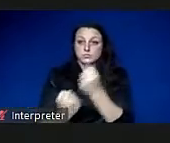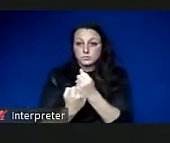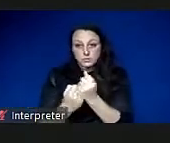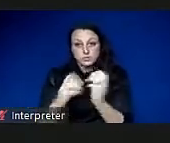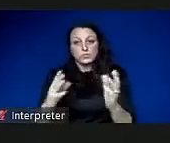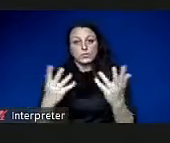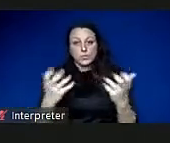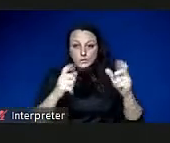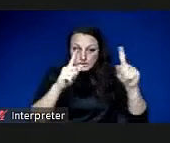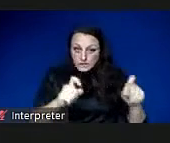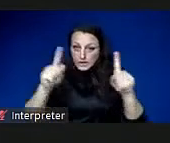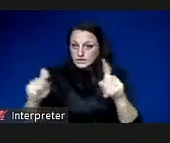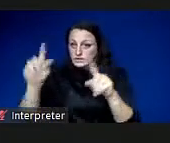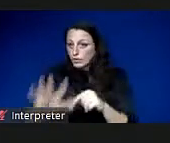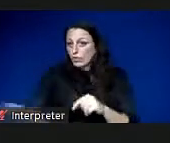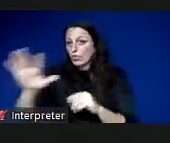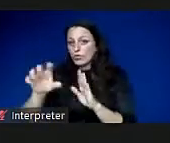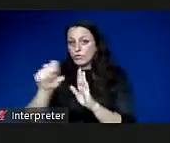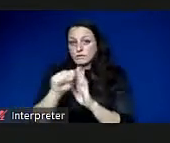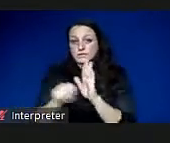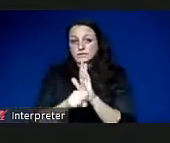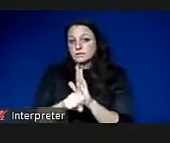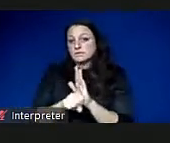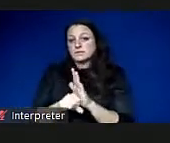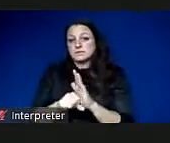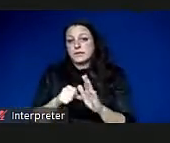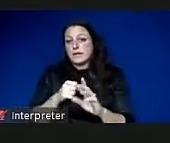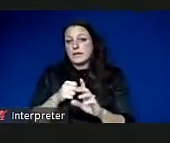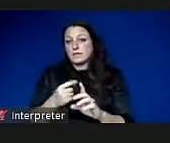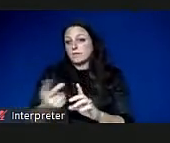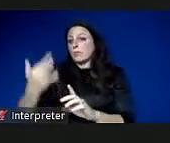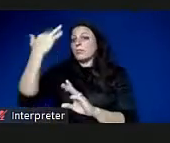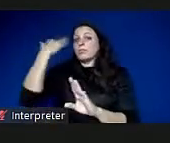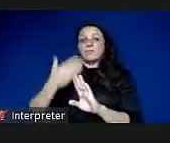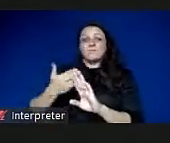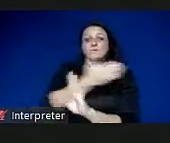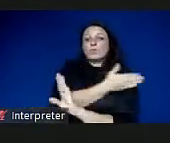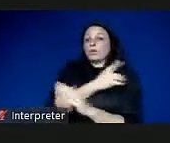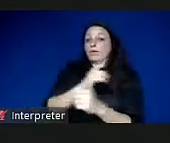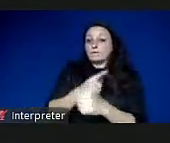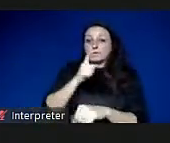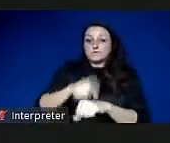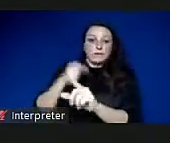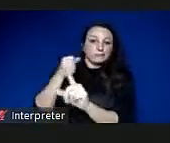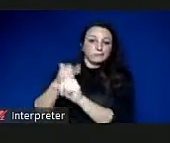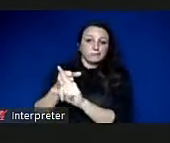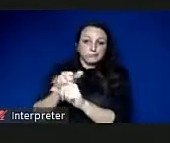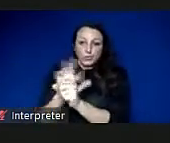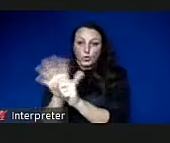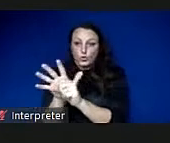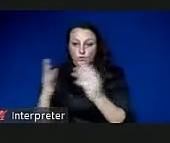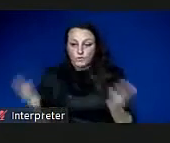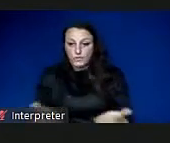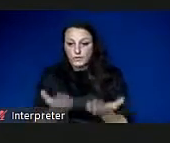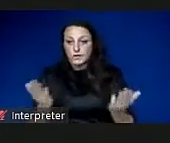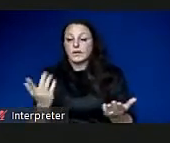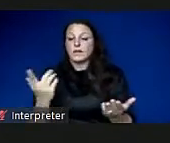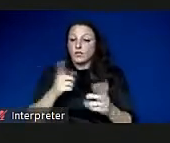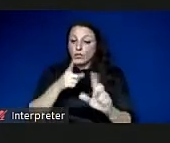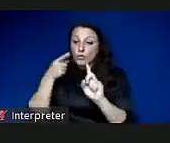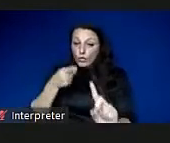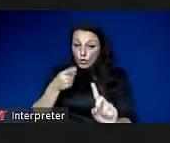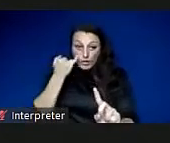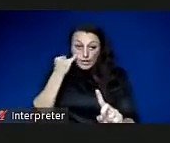the state from before we even had our first case. Our goal has always been that everybody who needs a test can get